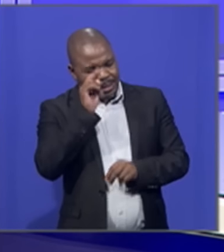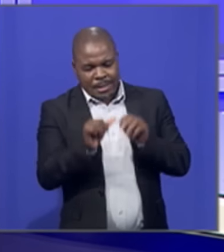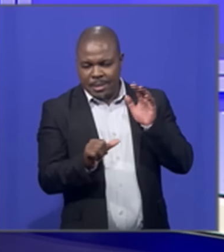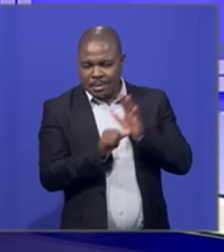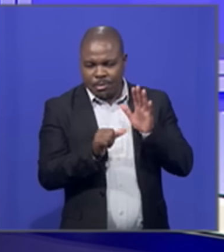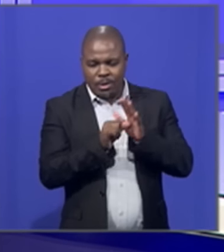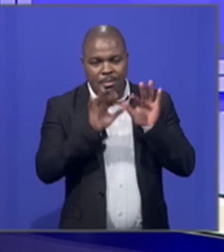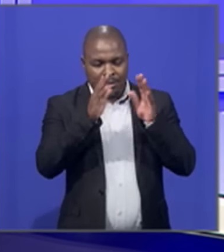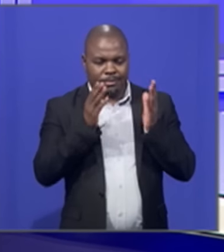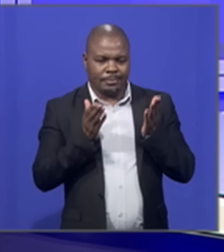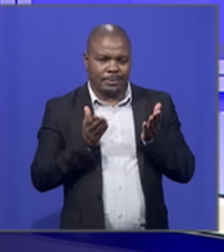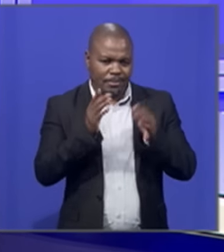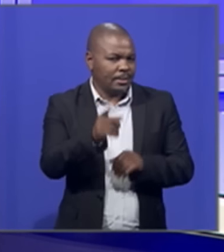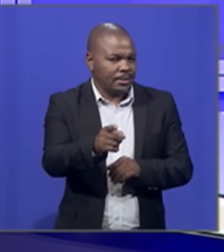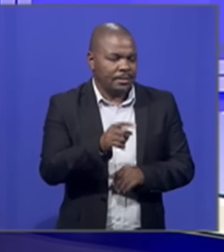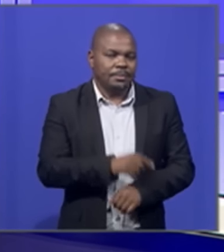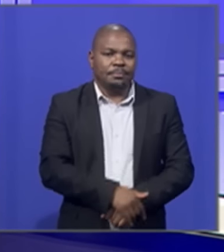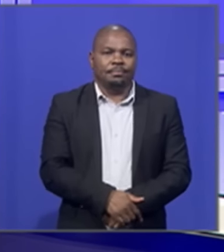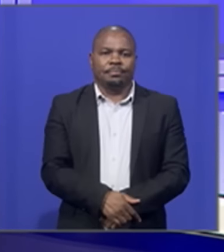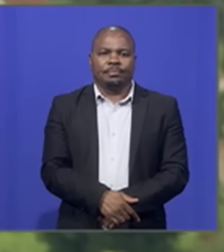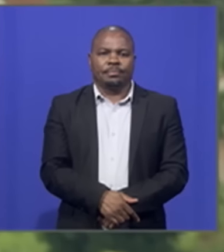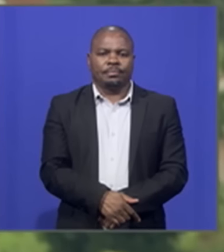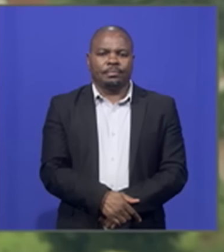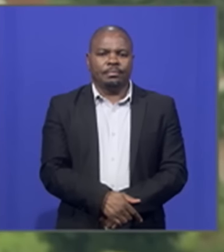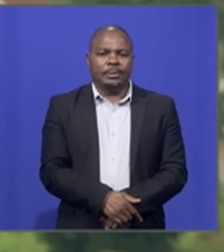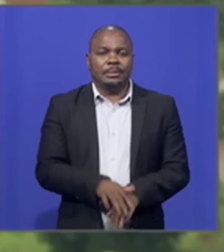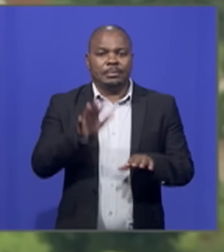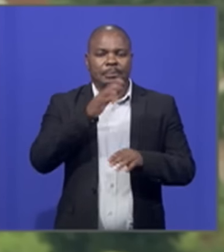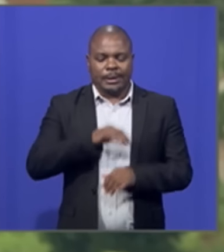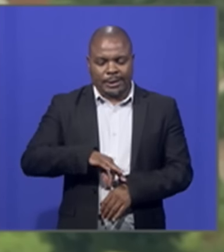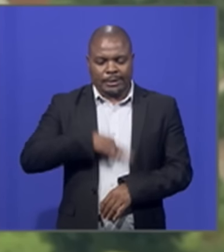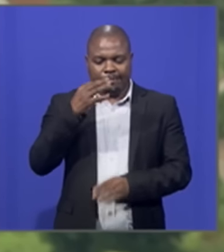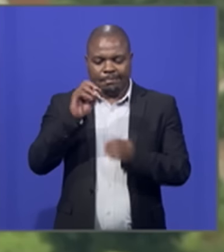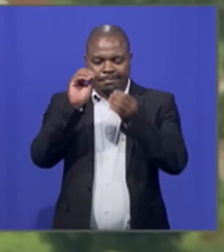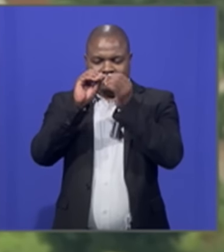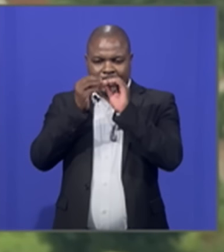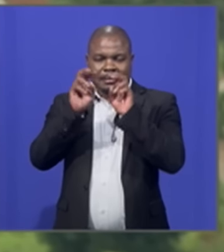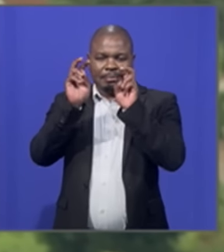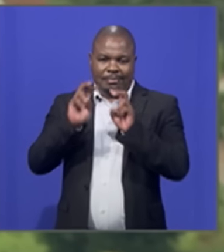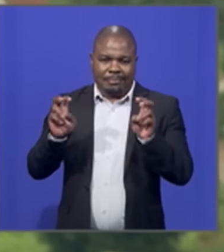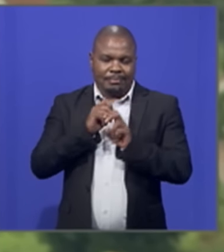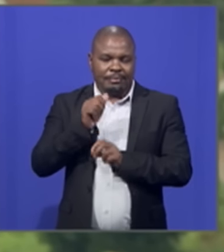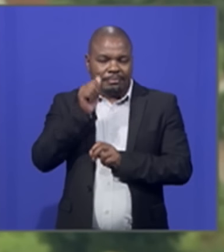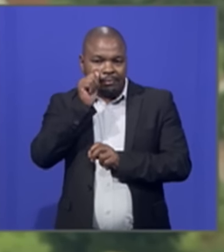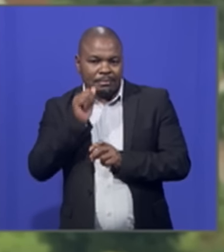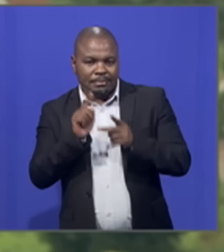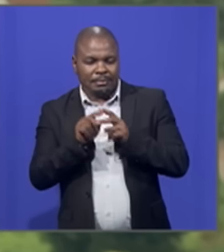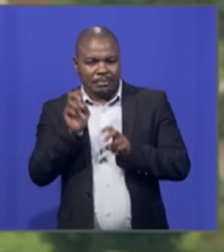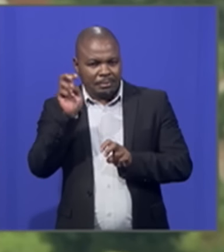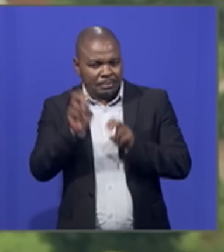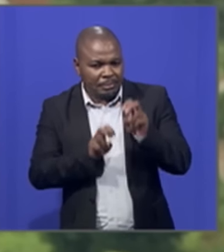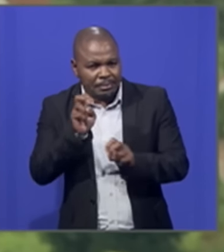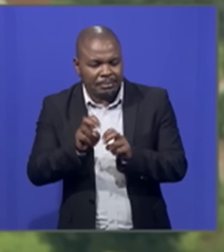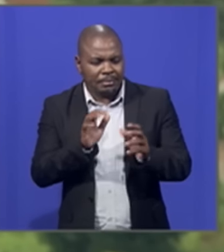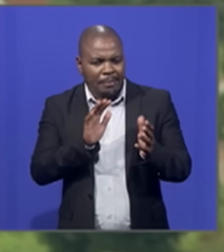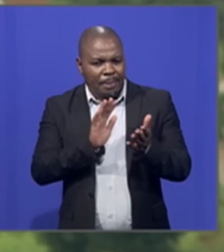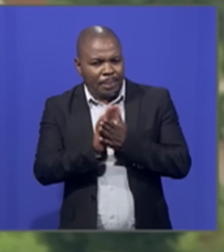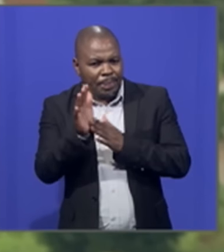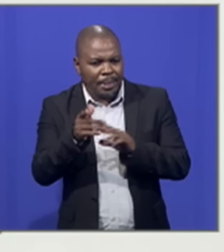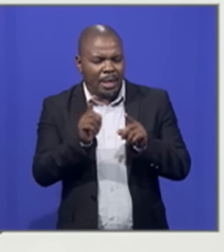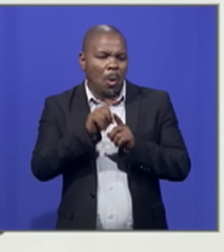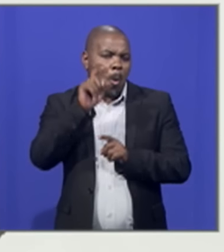ya go badudi. Go itsenyetša mohlagase ka moo go sego molaong bogodu tshenyo le mananeo kgoparara ao